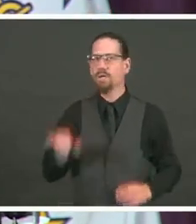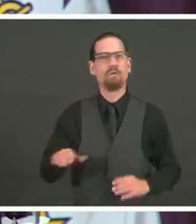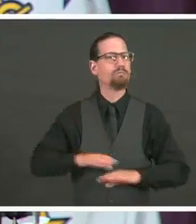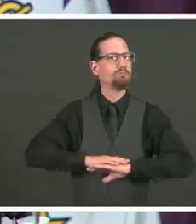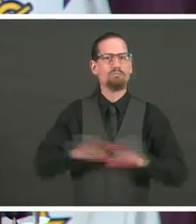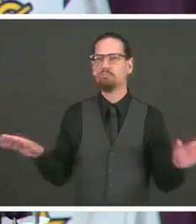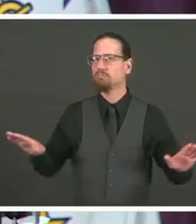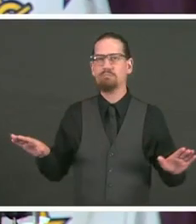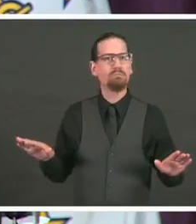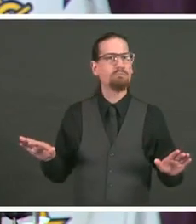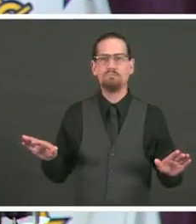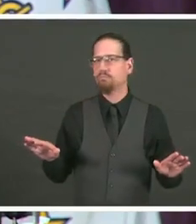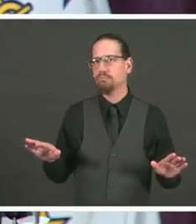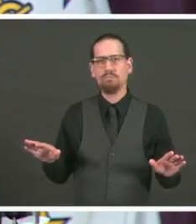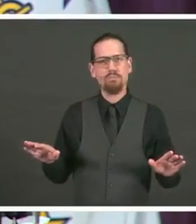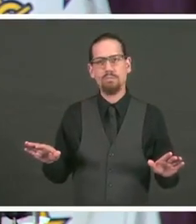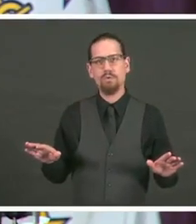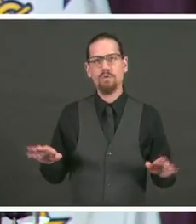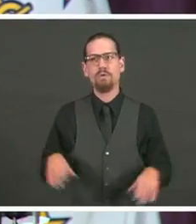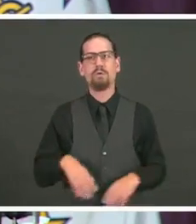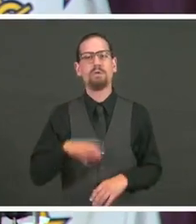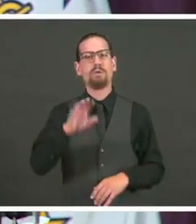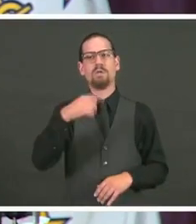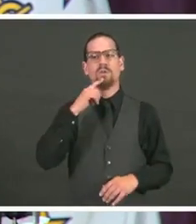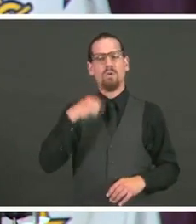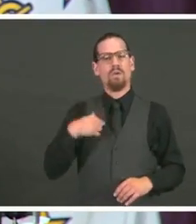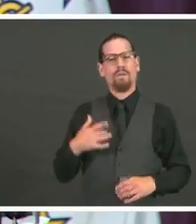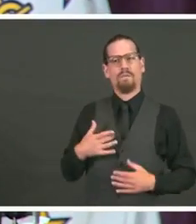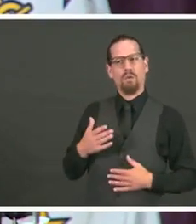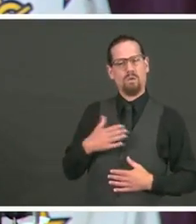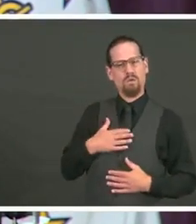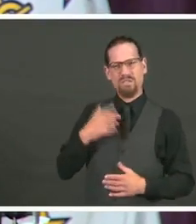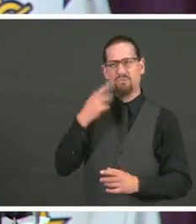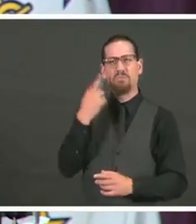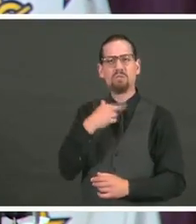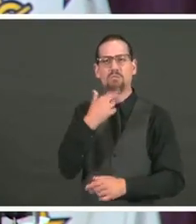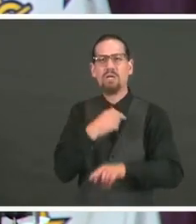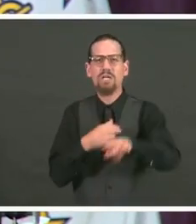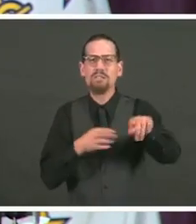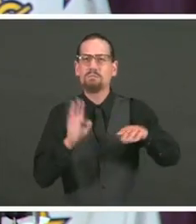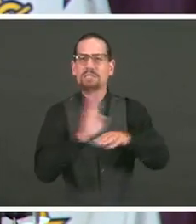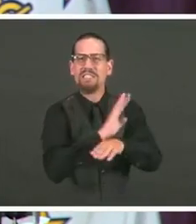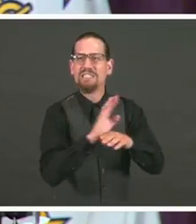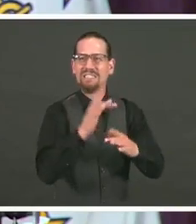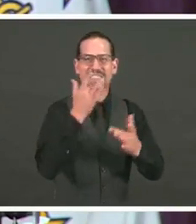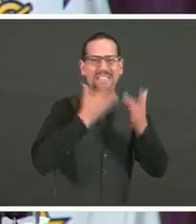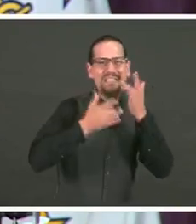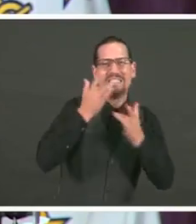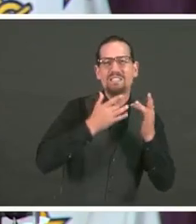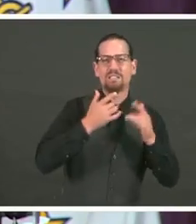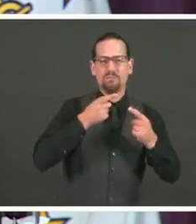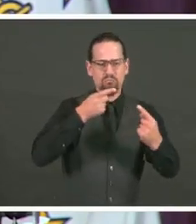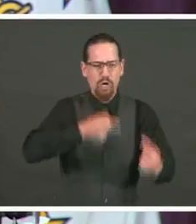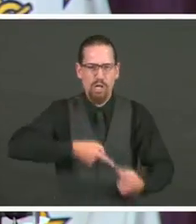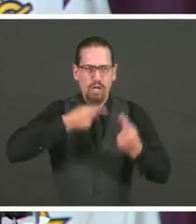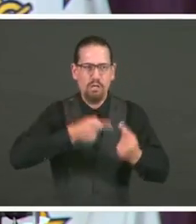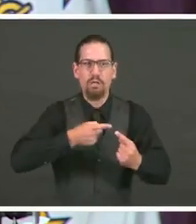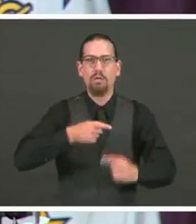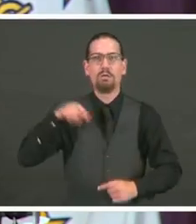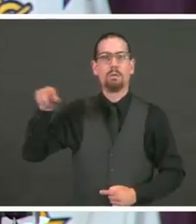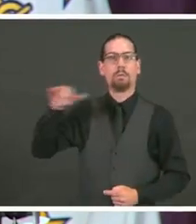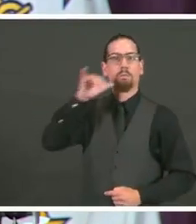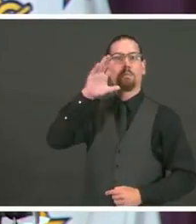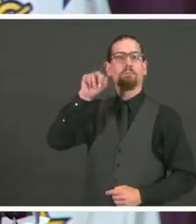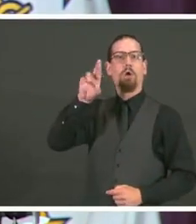am very sympathetic to the fact that restaurants are barely making it. Having said that, the data is clear, the data is